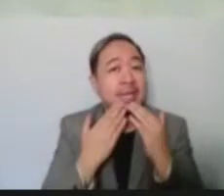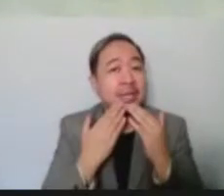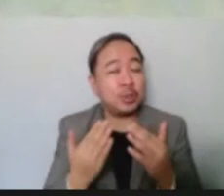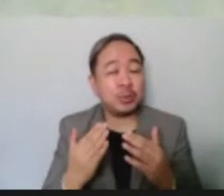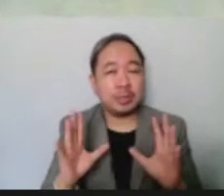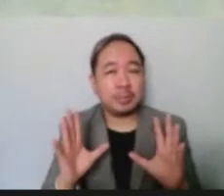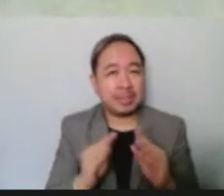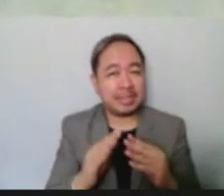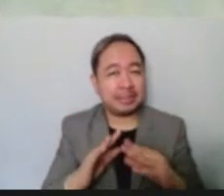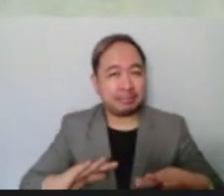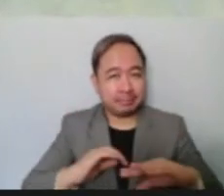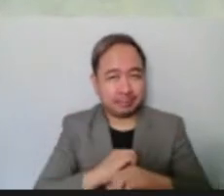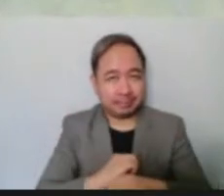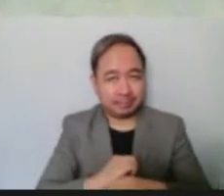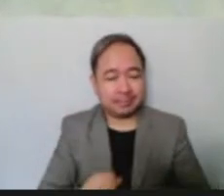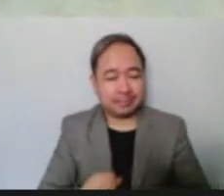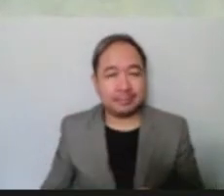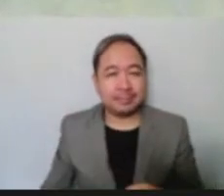Agent